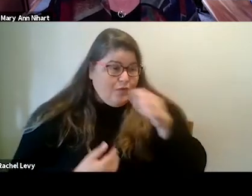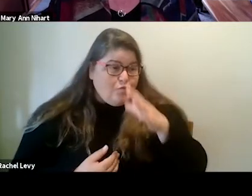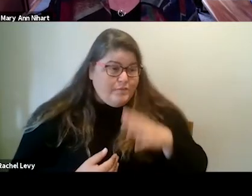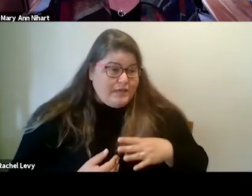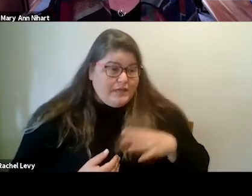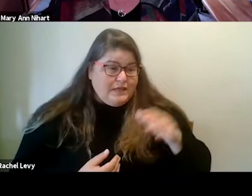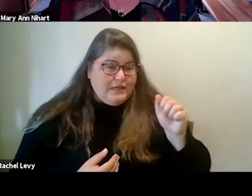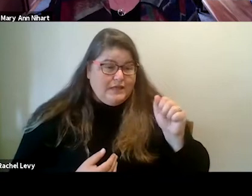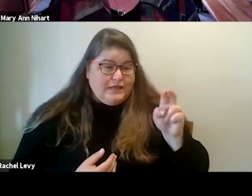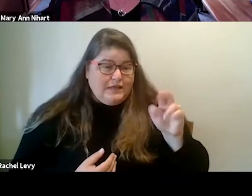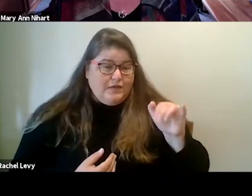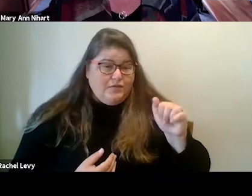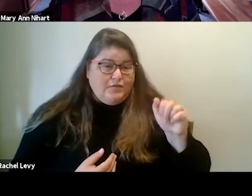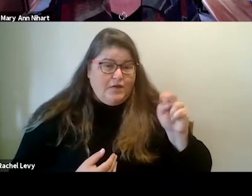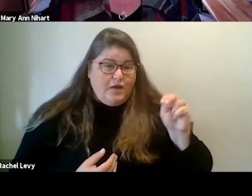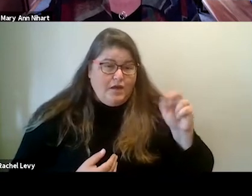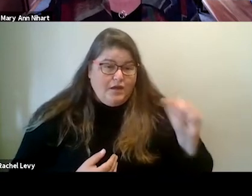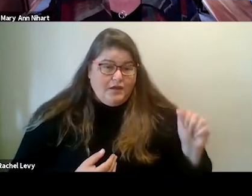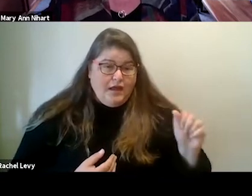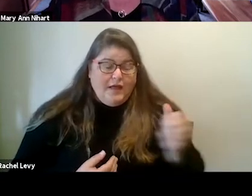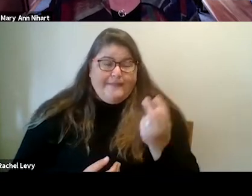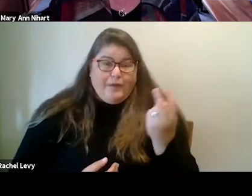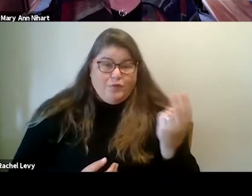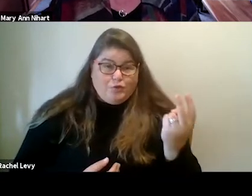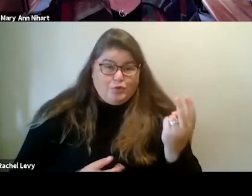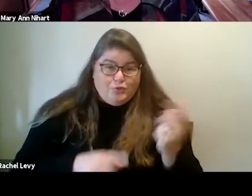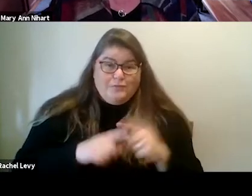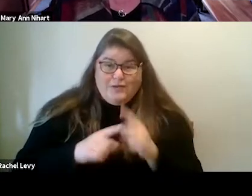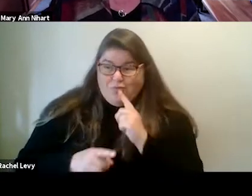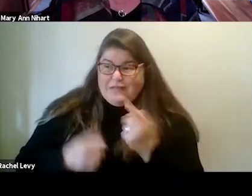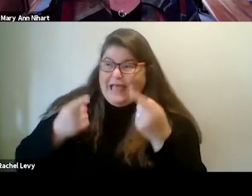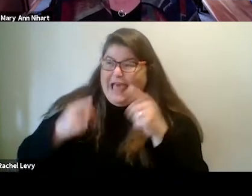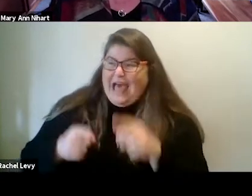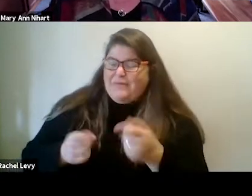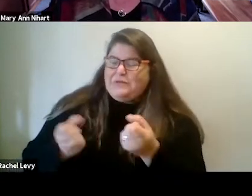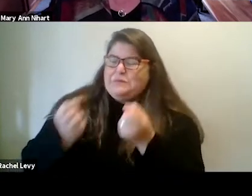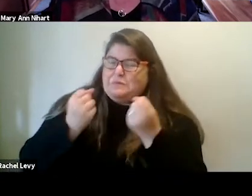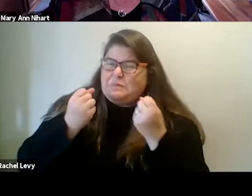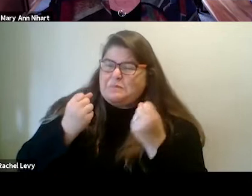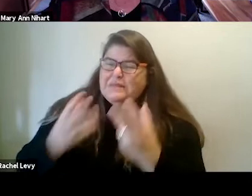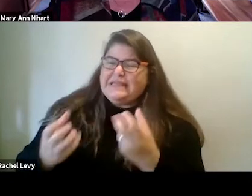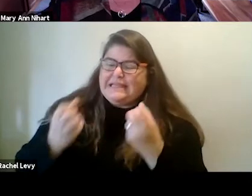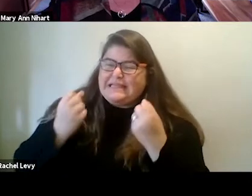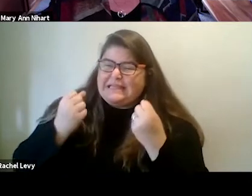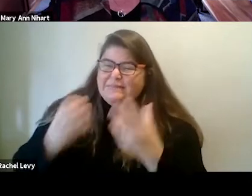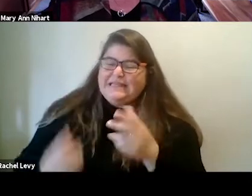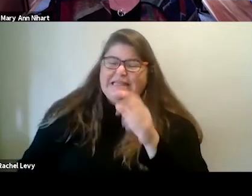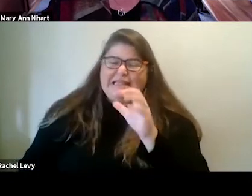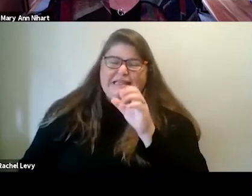small numbers compared to the hundreds that this happens to every day, every